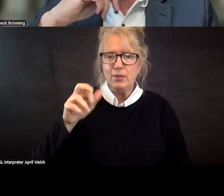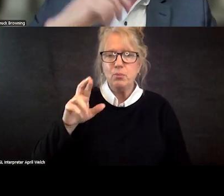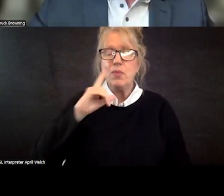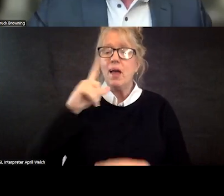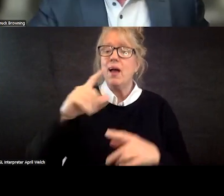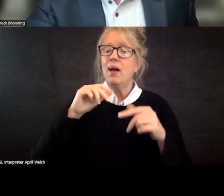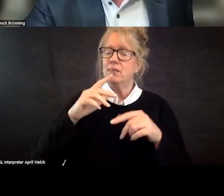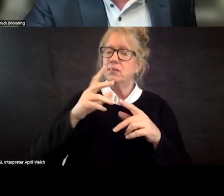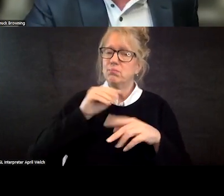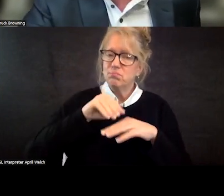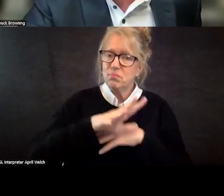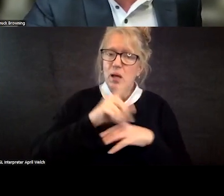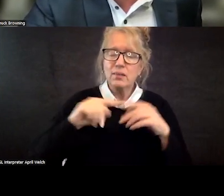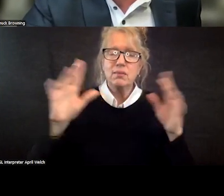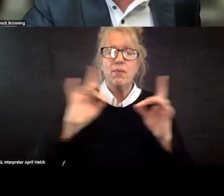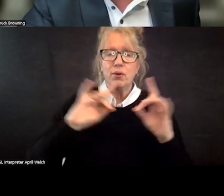world.